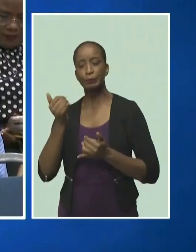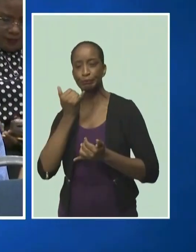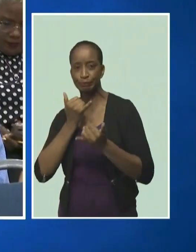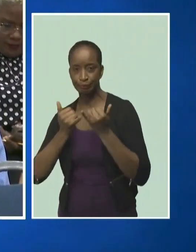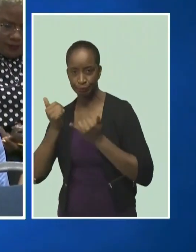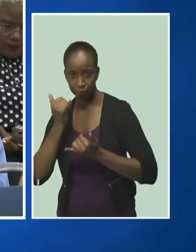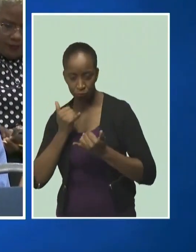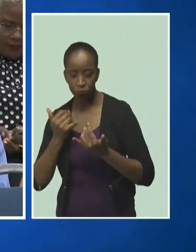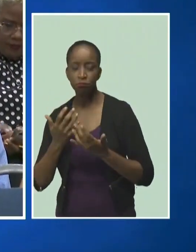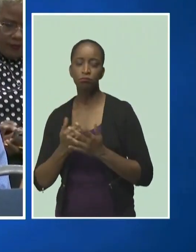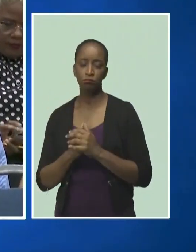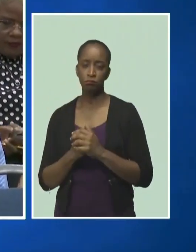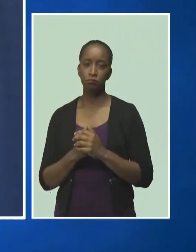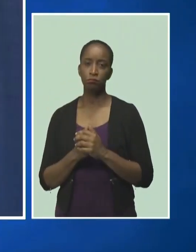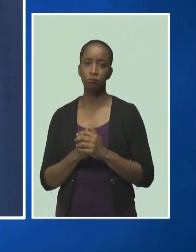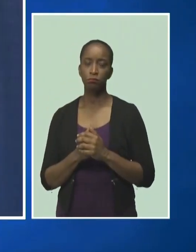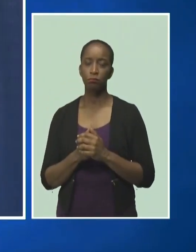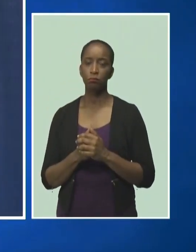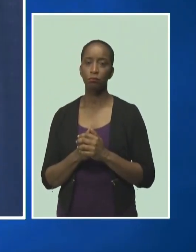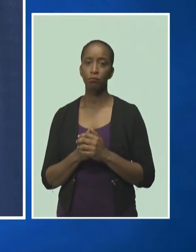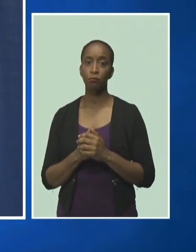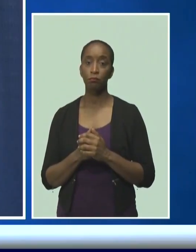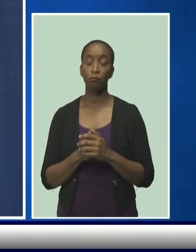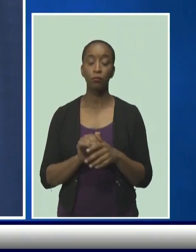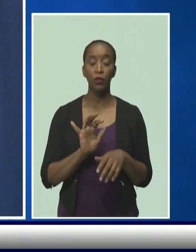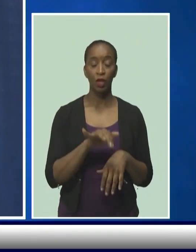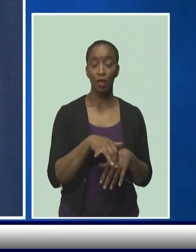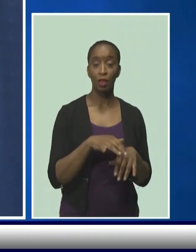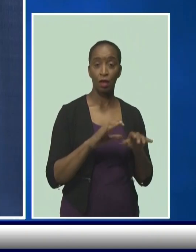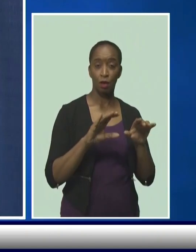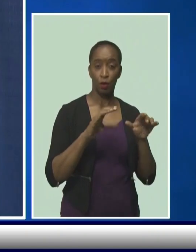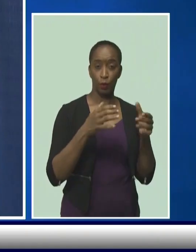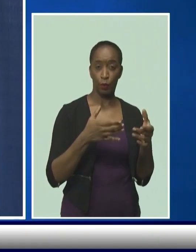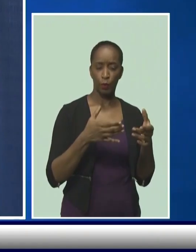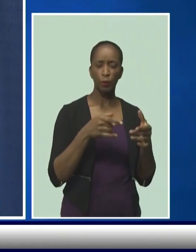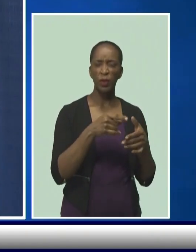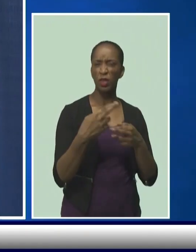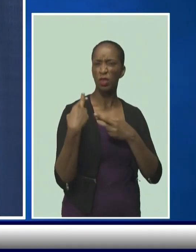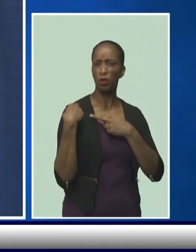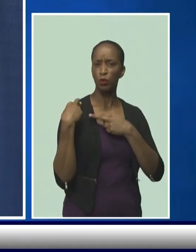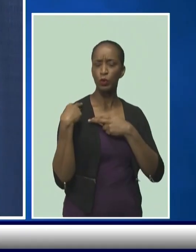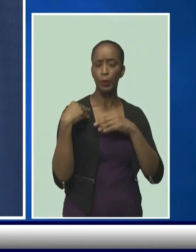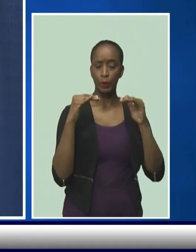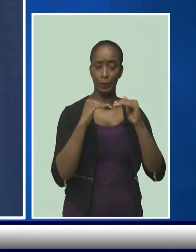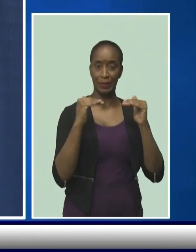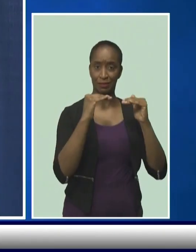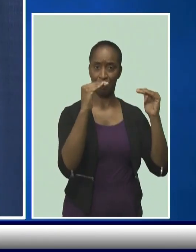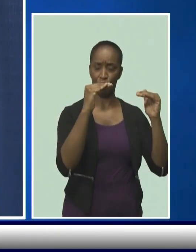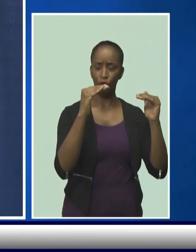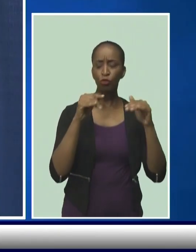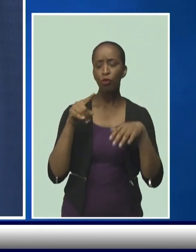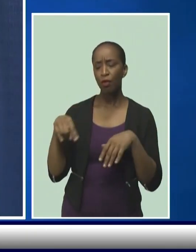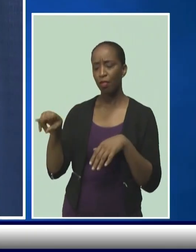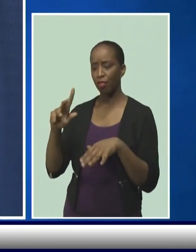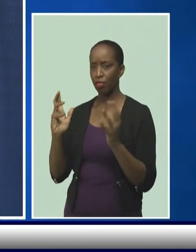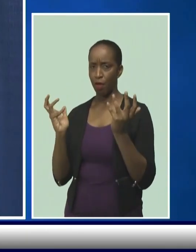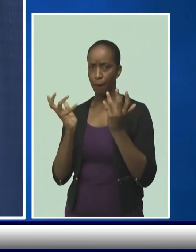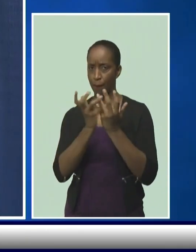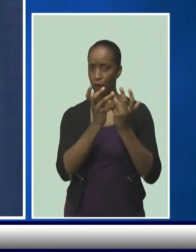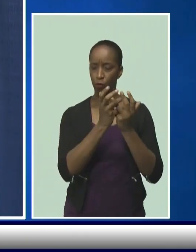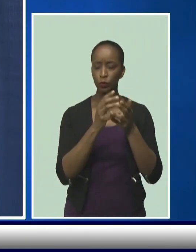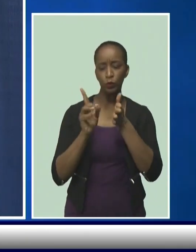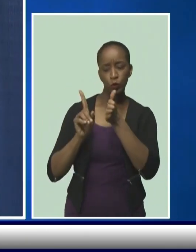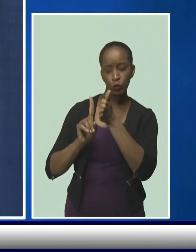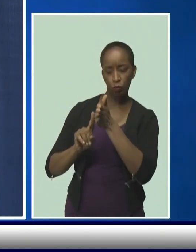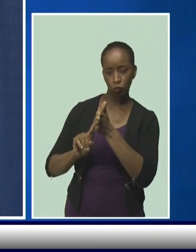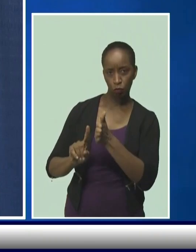accept the entity. The work of the Compliance Unit is invaluable. It is a new unit. We are going to, and I